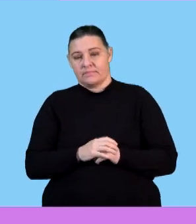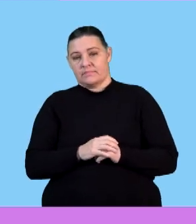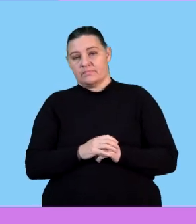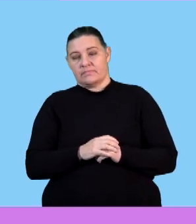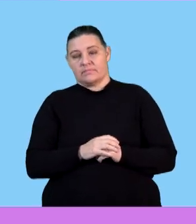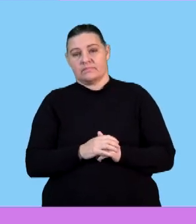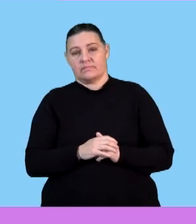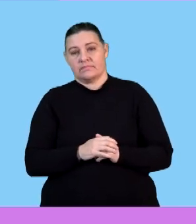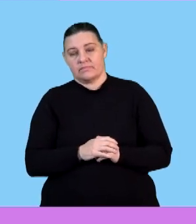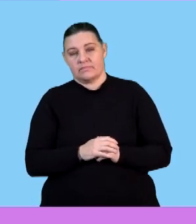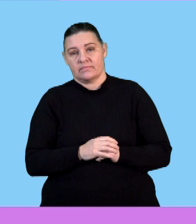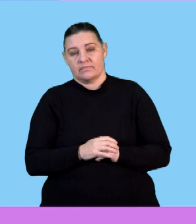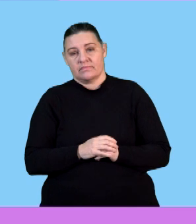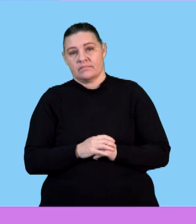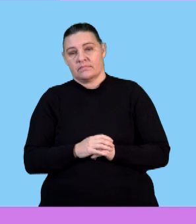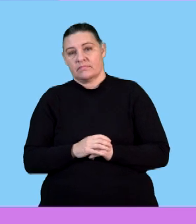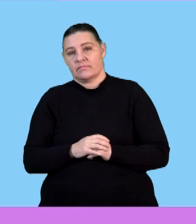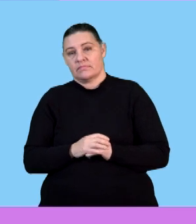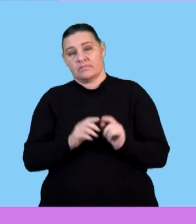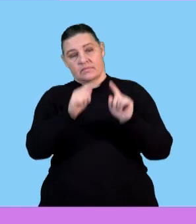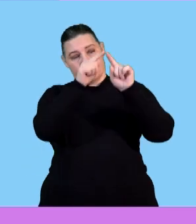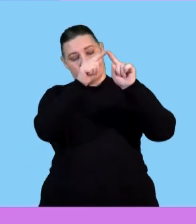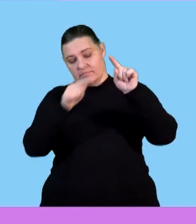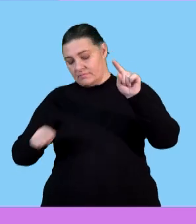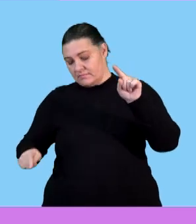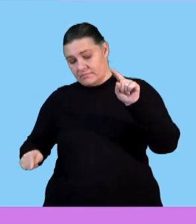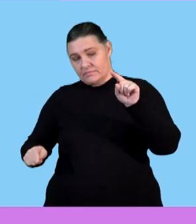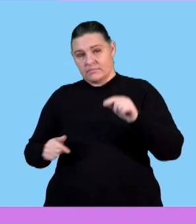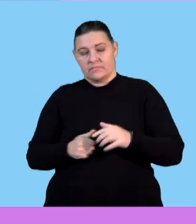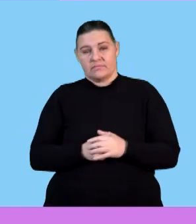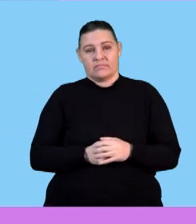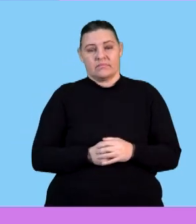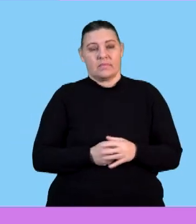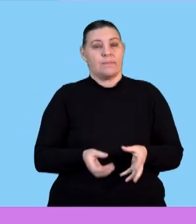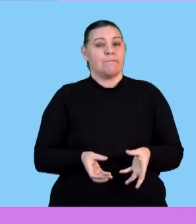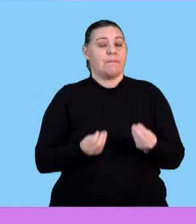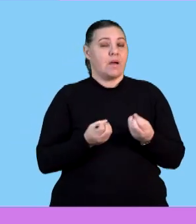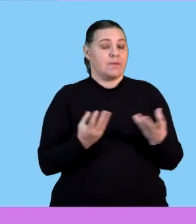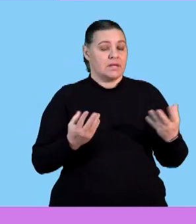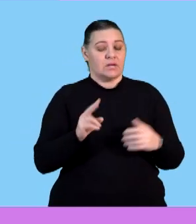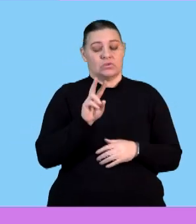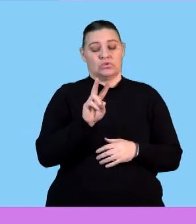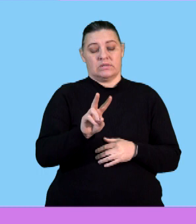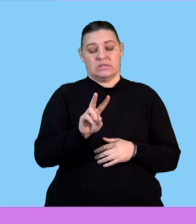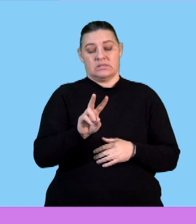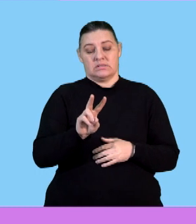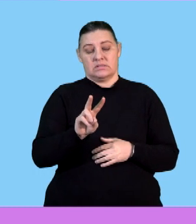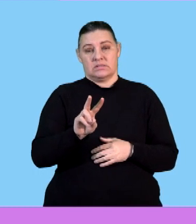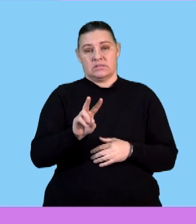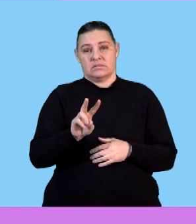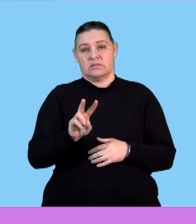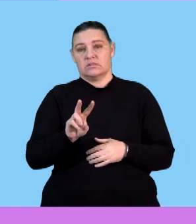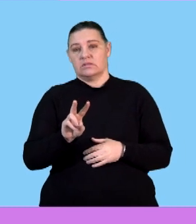in there, 7 centimeters. And finally, the longish line there, I got to be 20